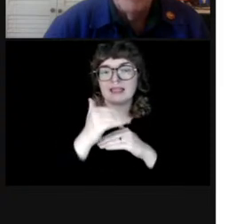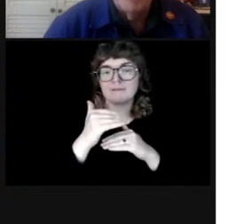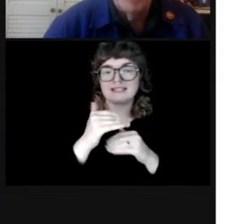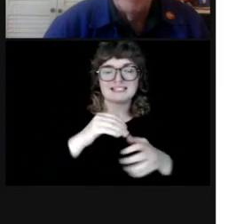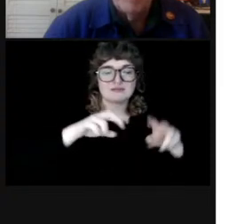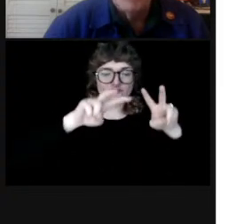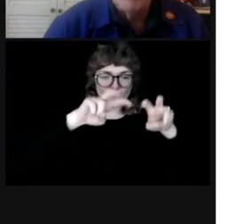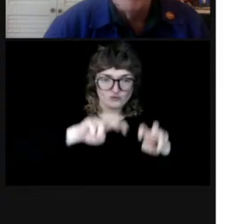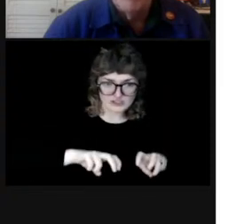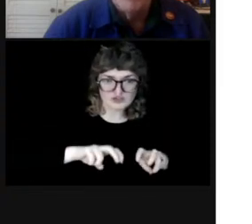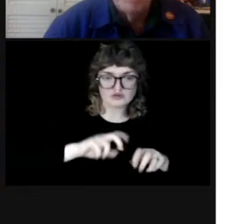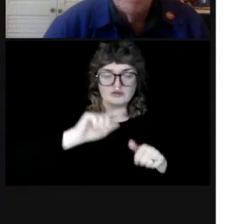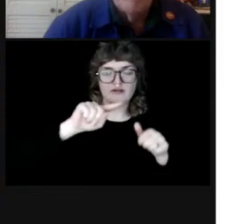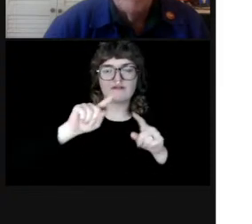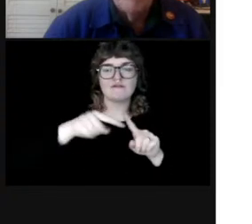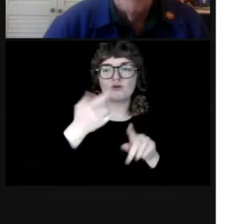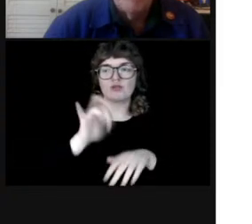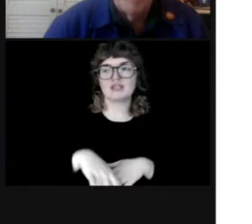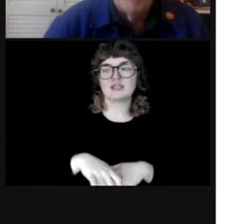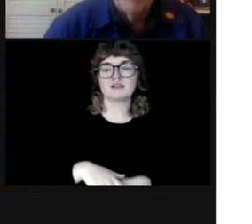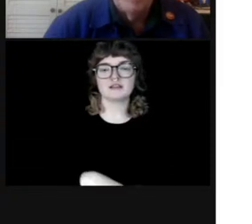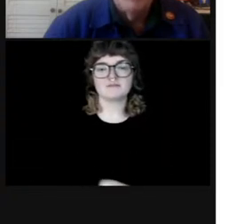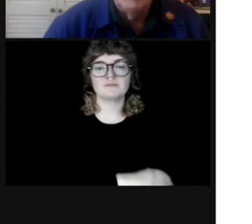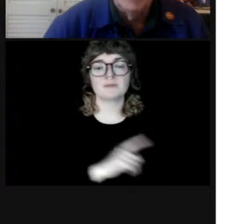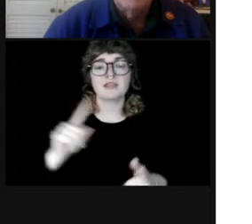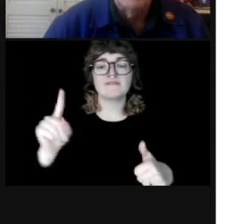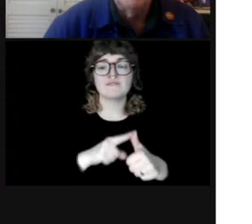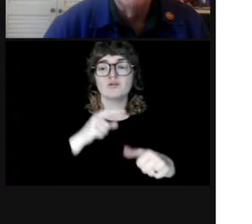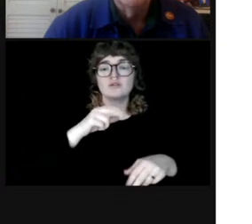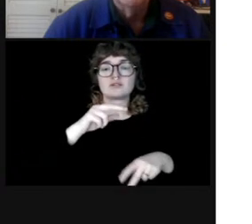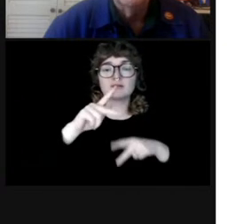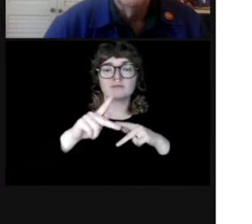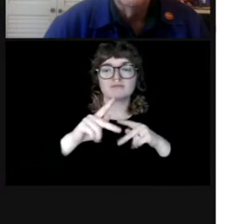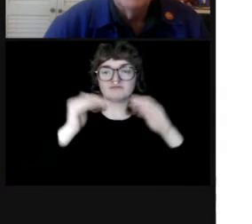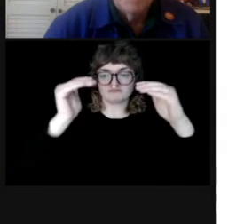one entry that marks a first for the first people. Next.